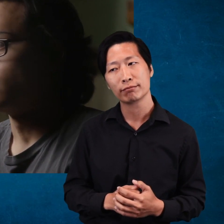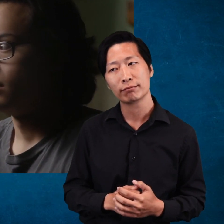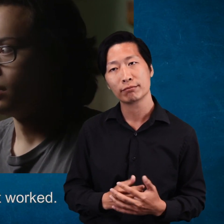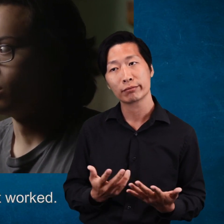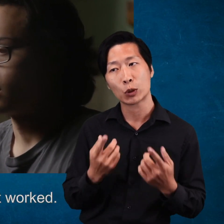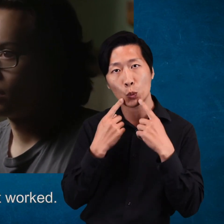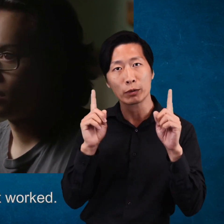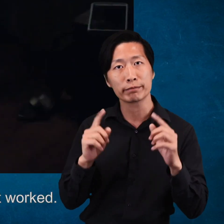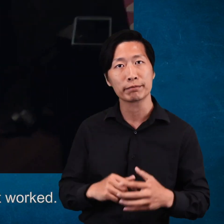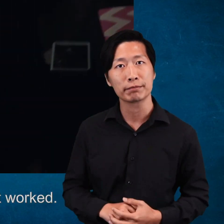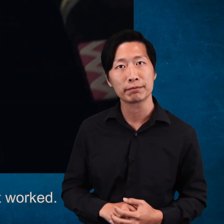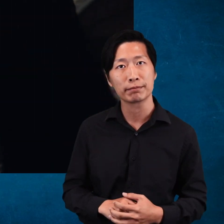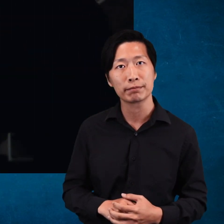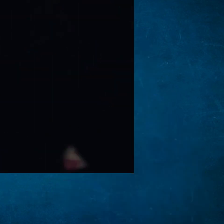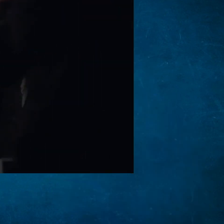And it worked.